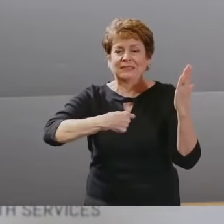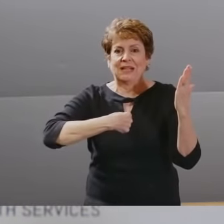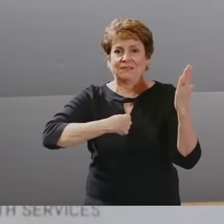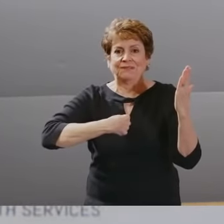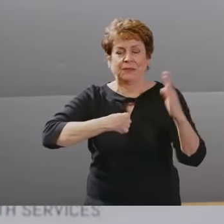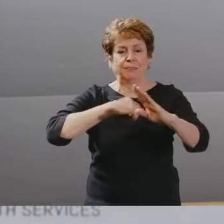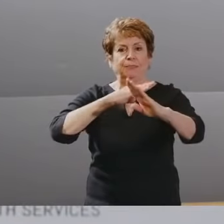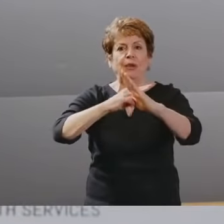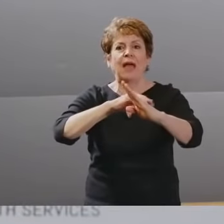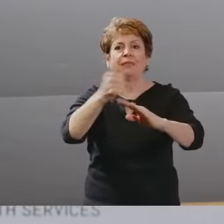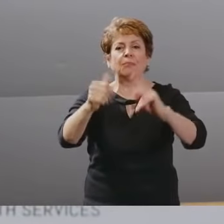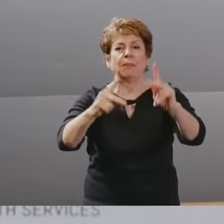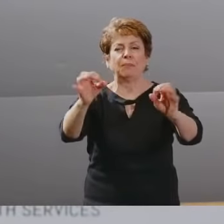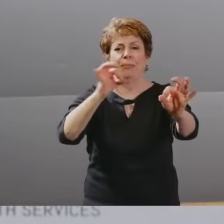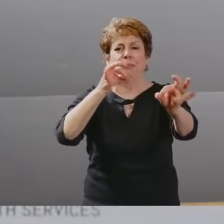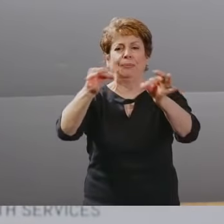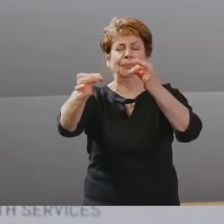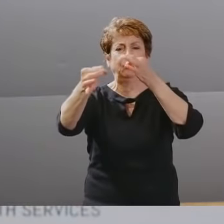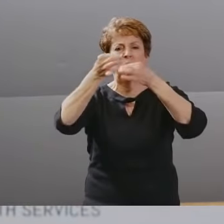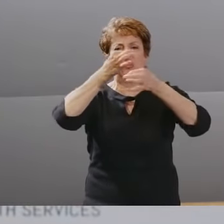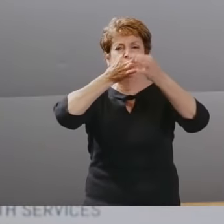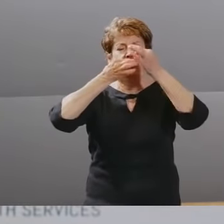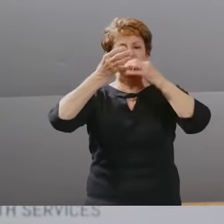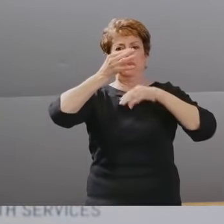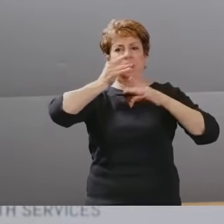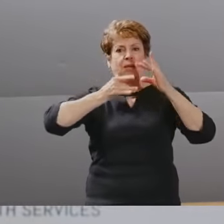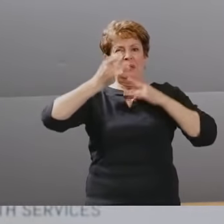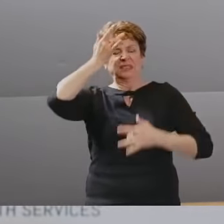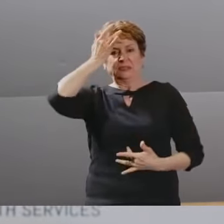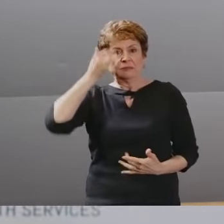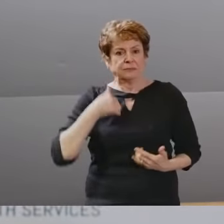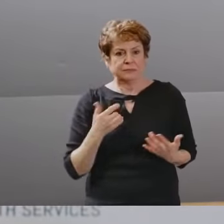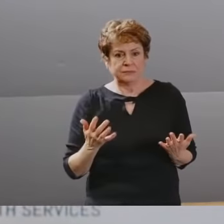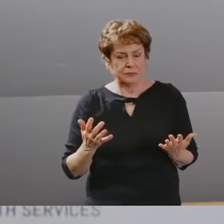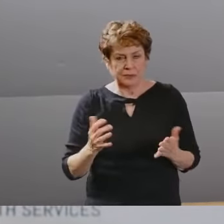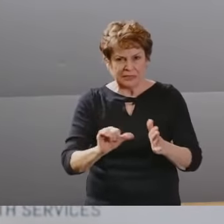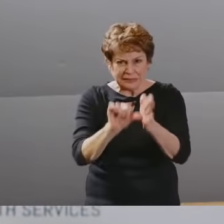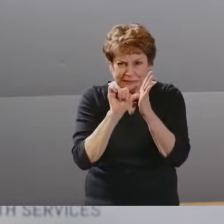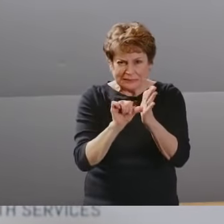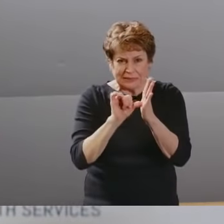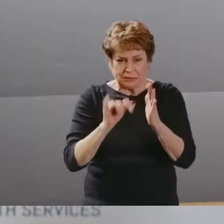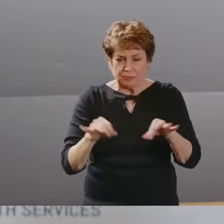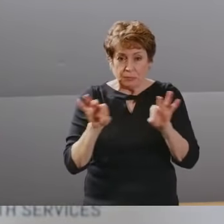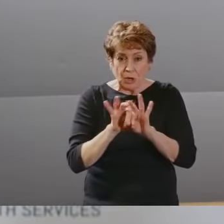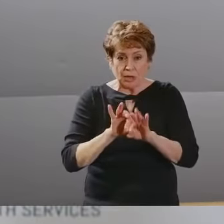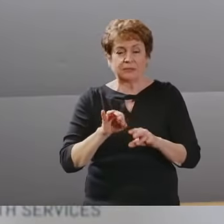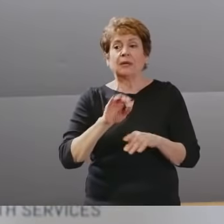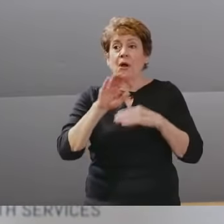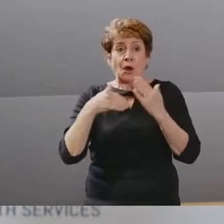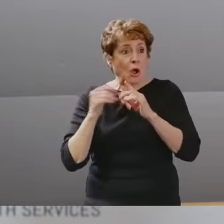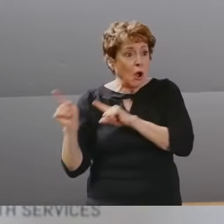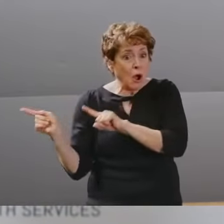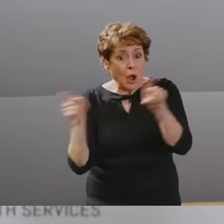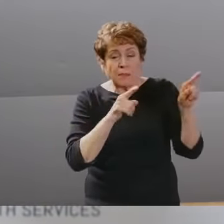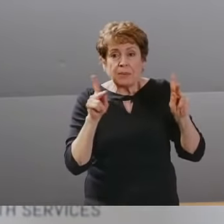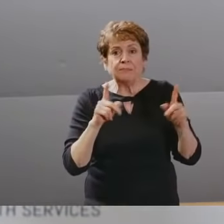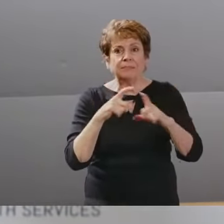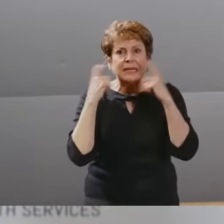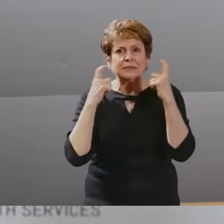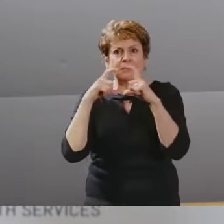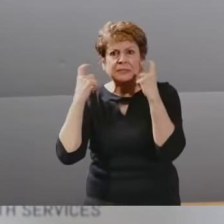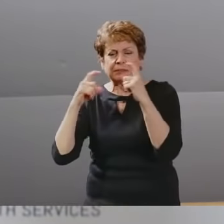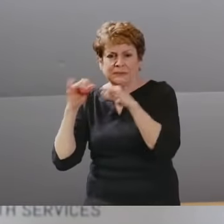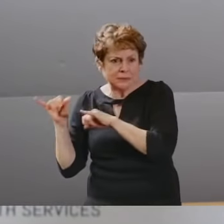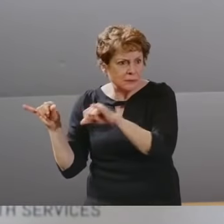can't stress this enough. We recommend that all Arizonans wear masks in every setting, including public